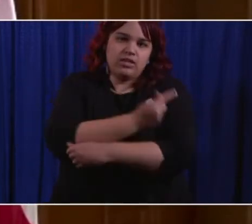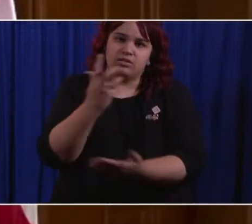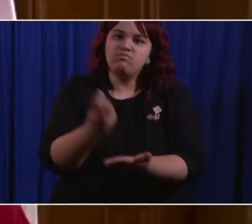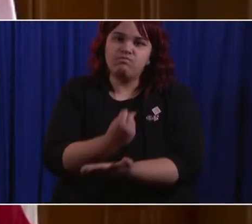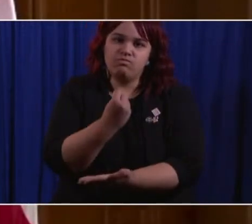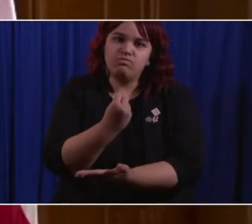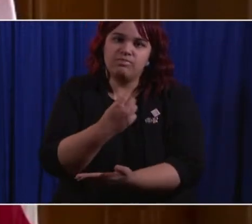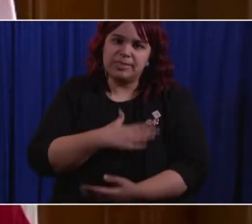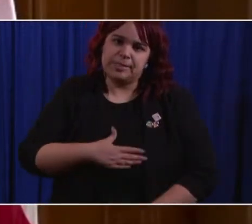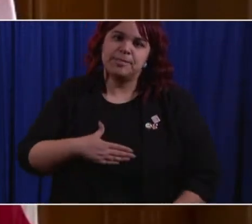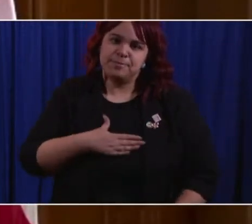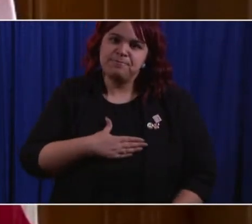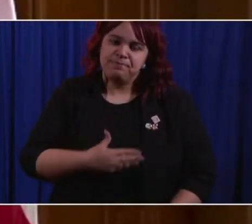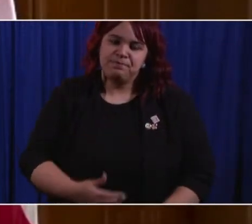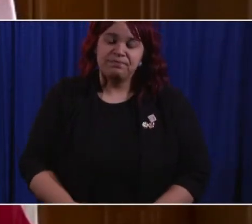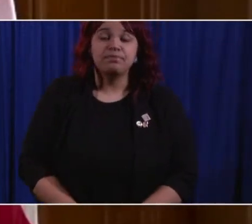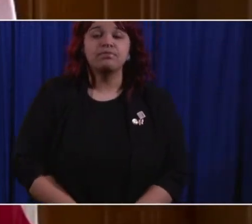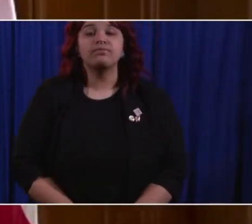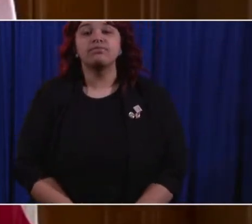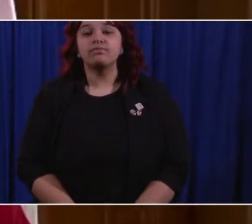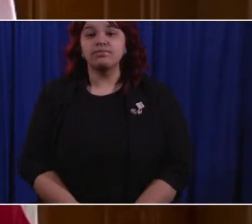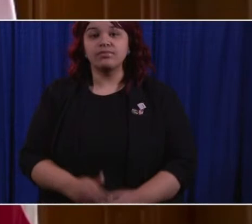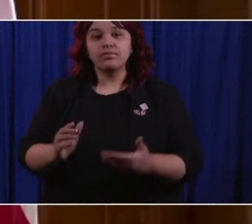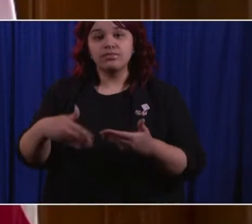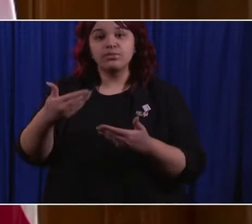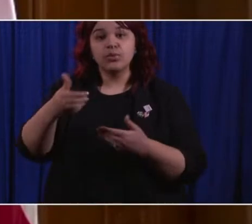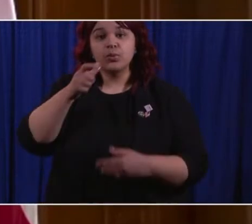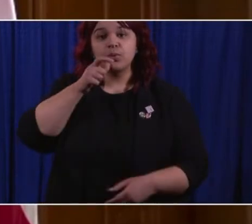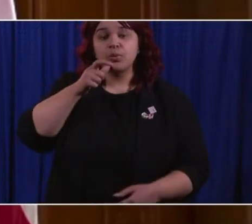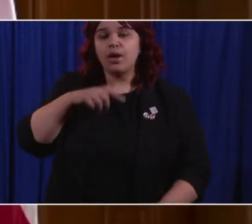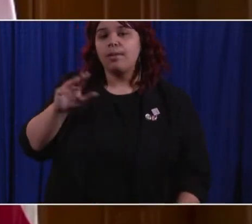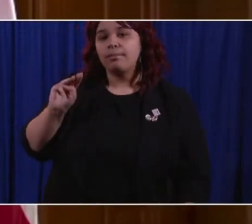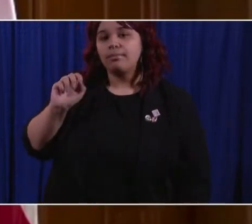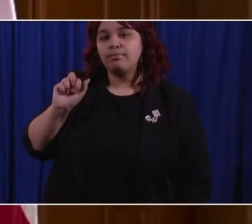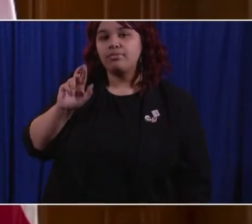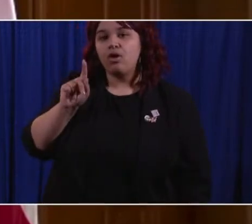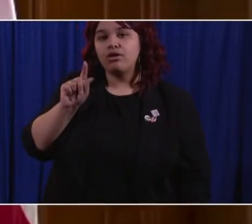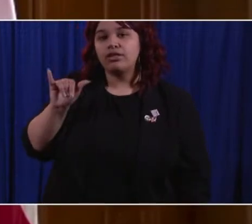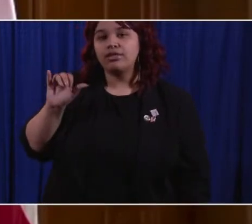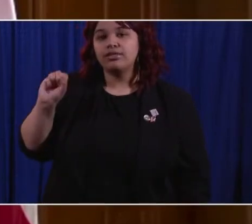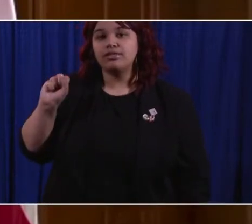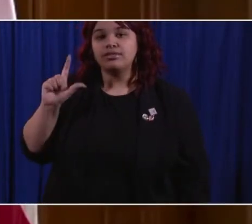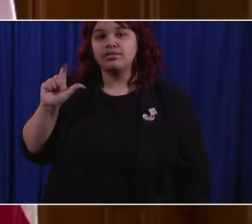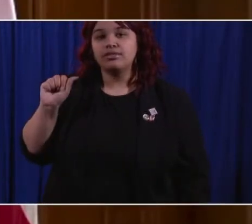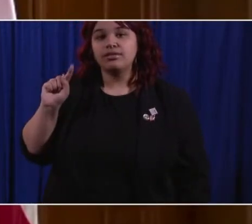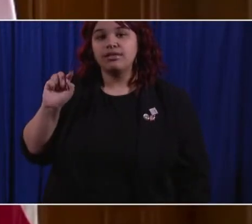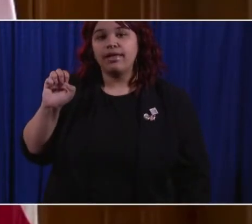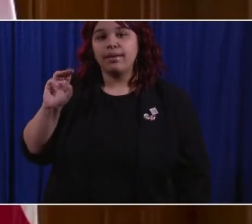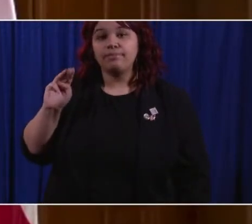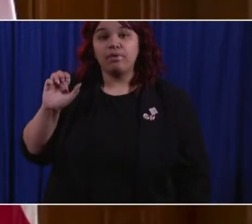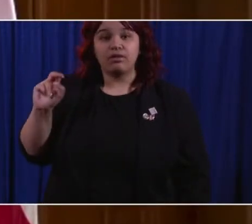Next question is from Marty Schladen at the Ohio Capitol Journal. Hi, Governor. Marty.